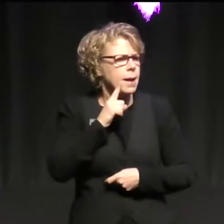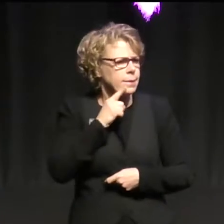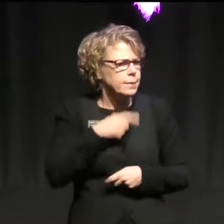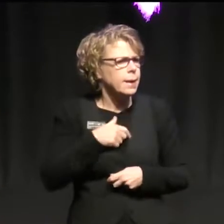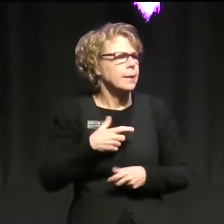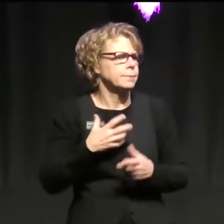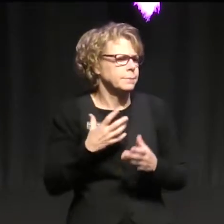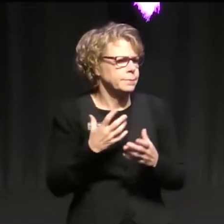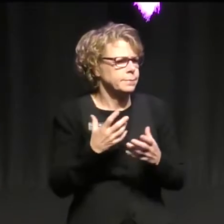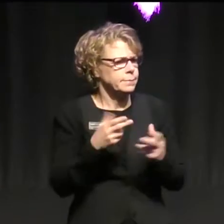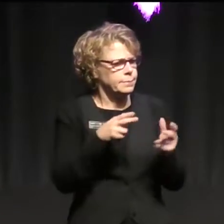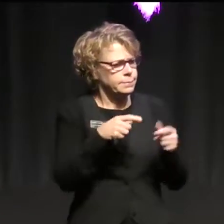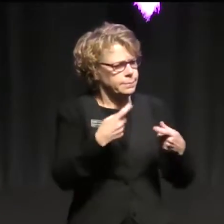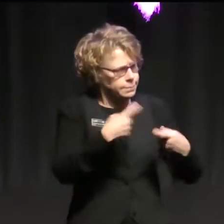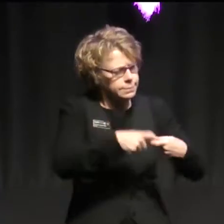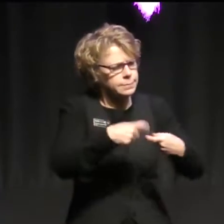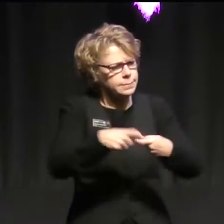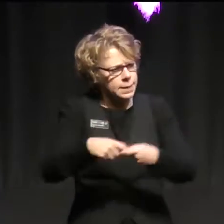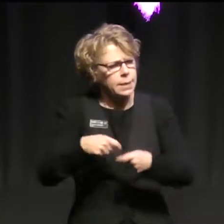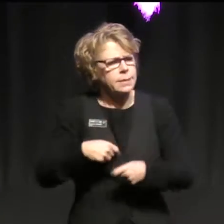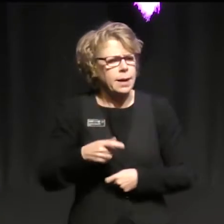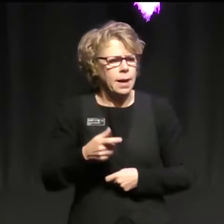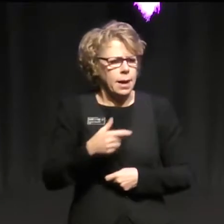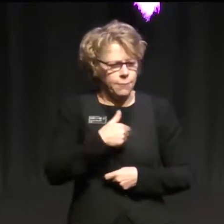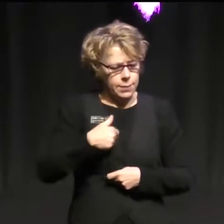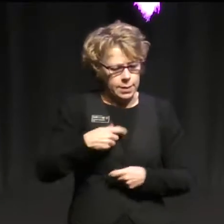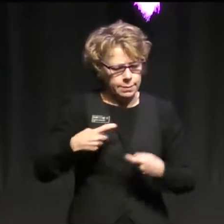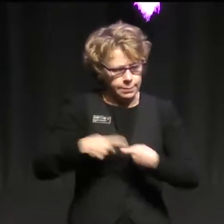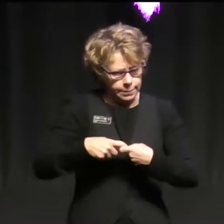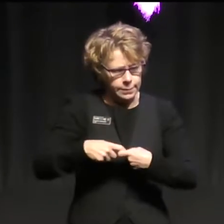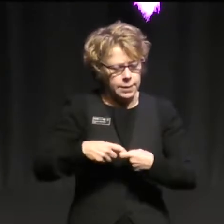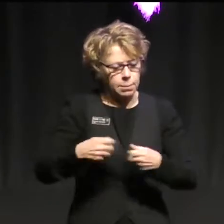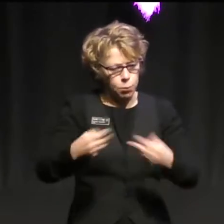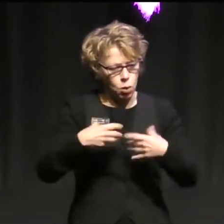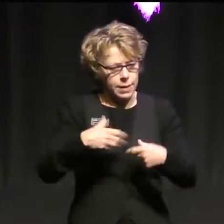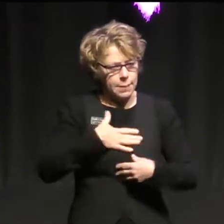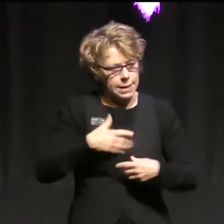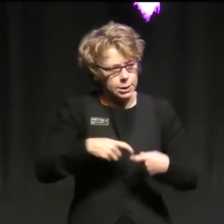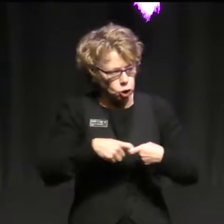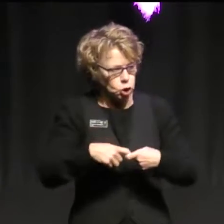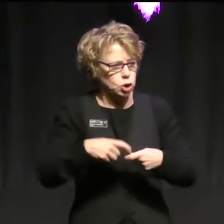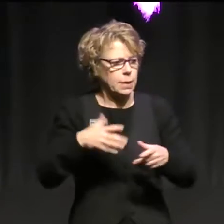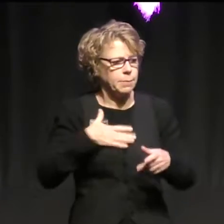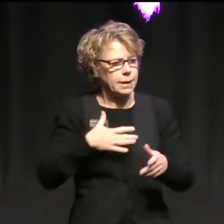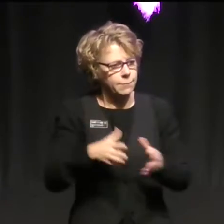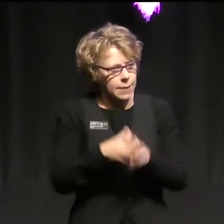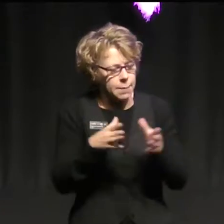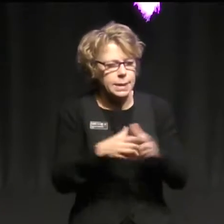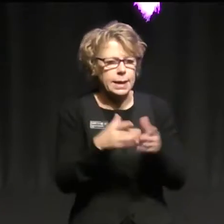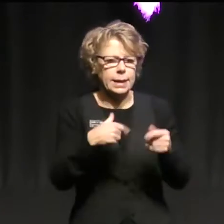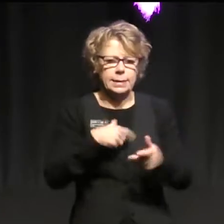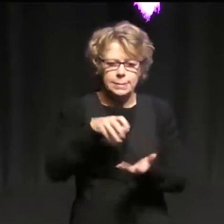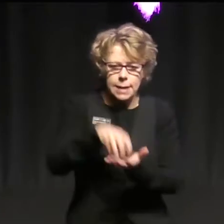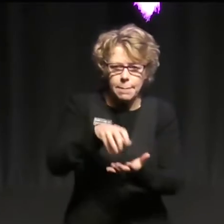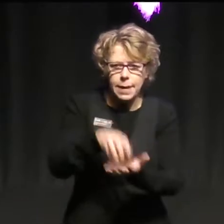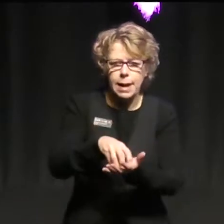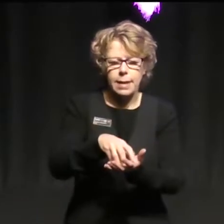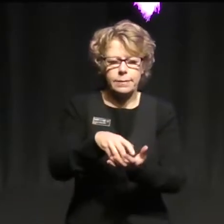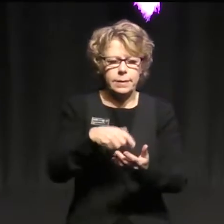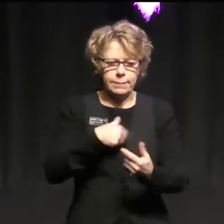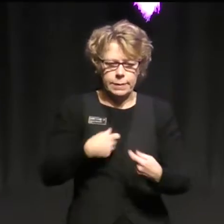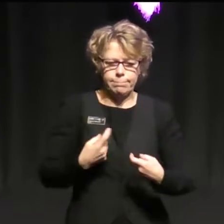also affects, my sisters. The way I think affects my family. The way I think affects the society.